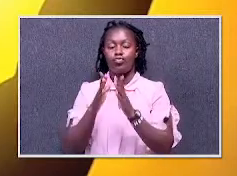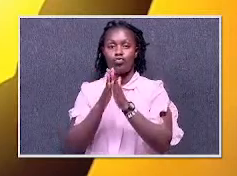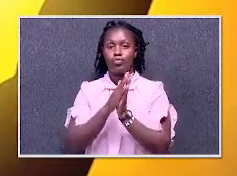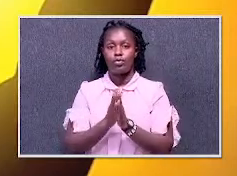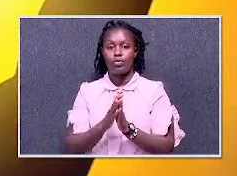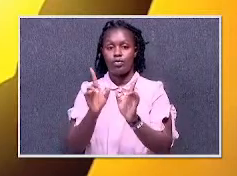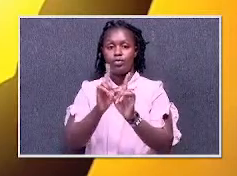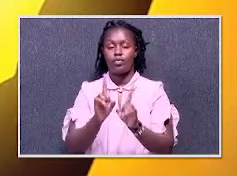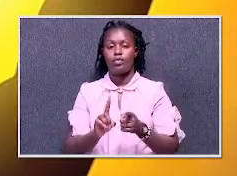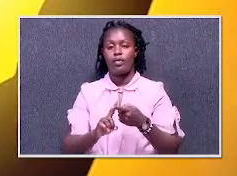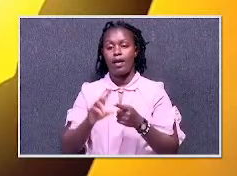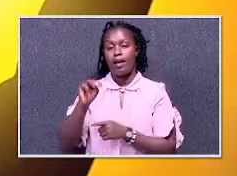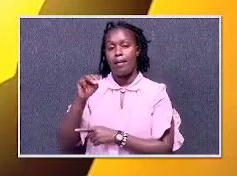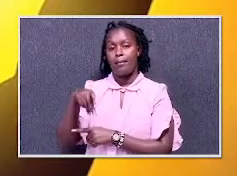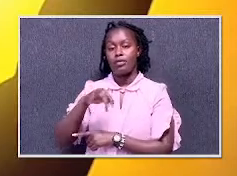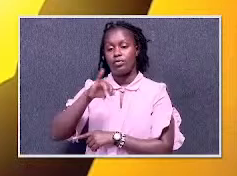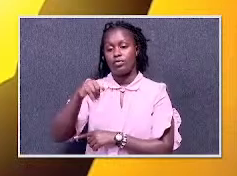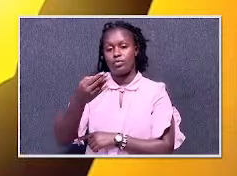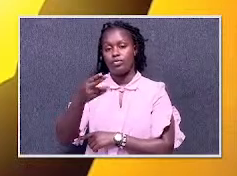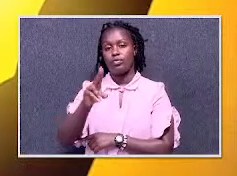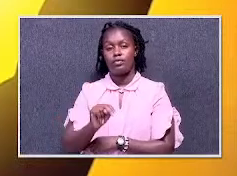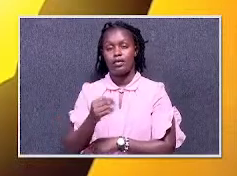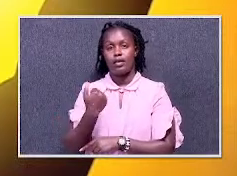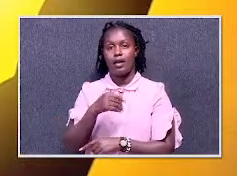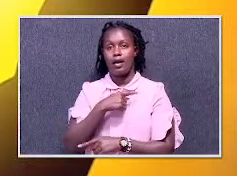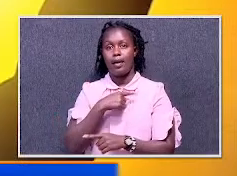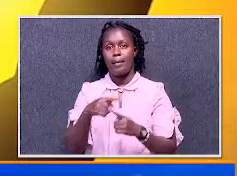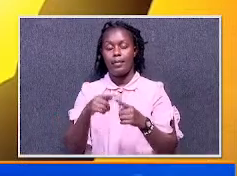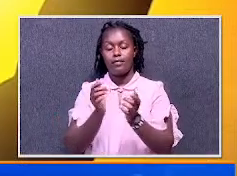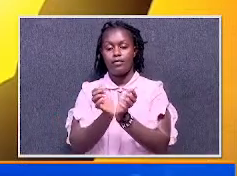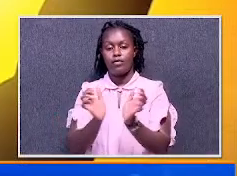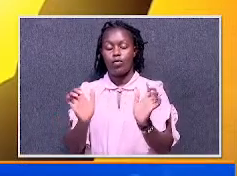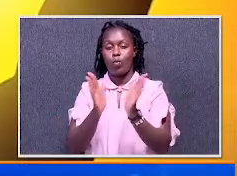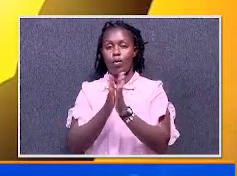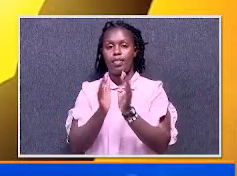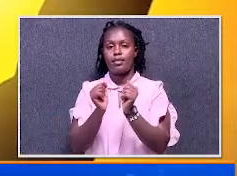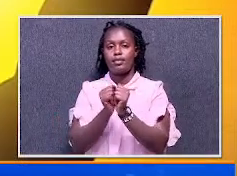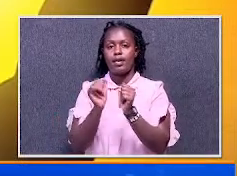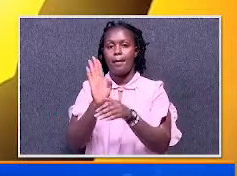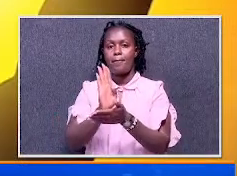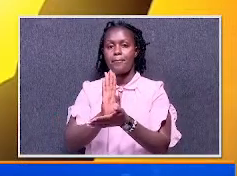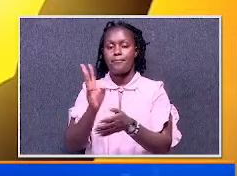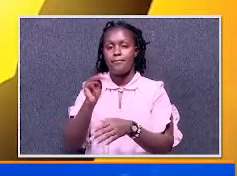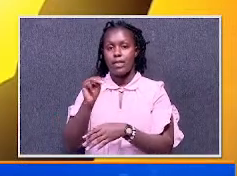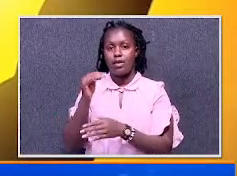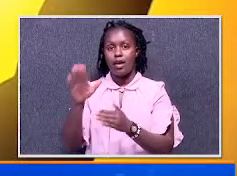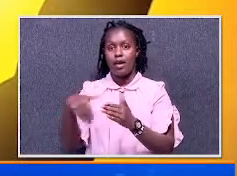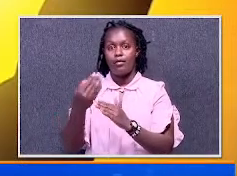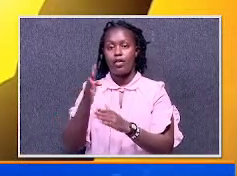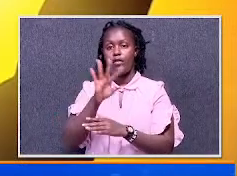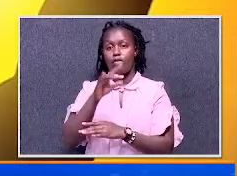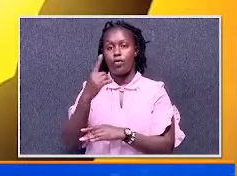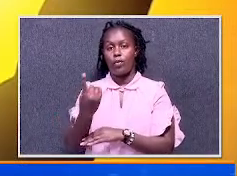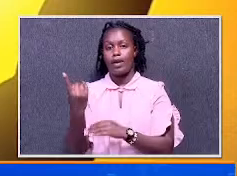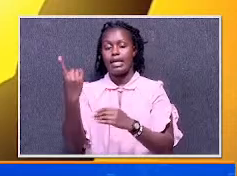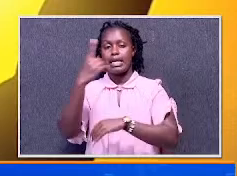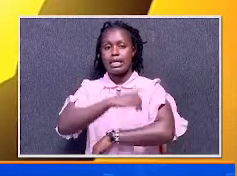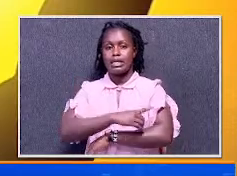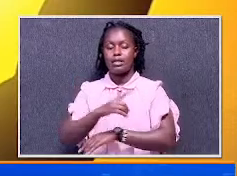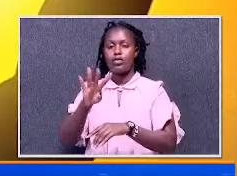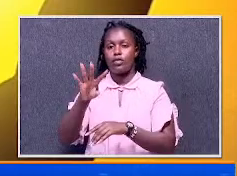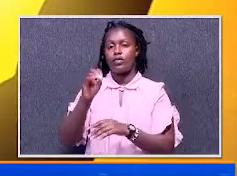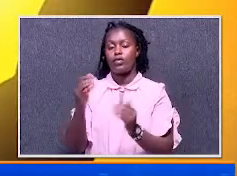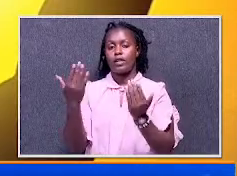Sirisia Member of Parliament John Waluke has been freed on a 10 million Kenyan shillings bail after 41 days and 40 nights behind